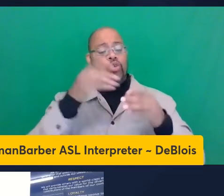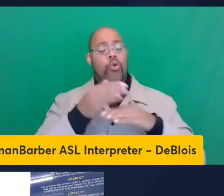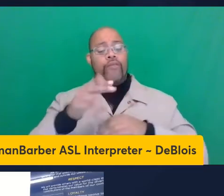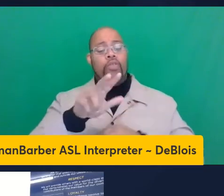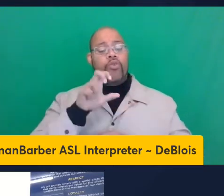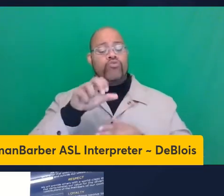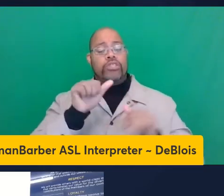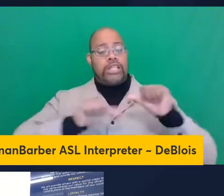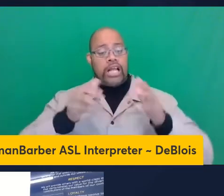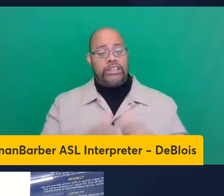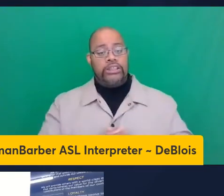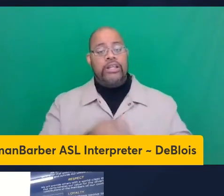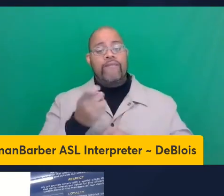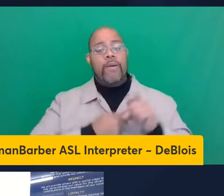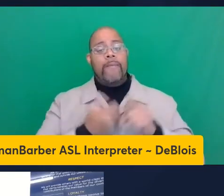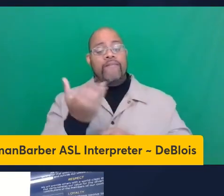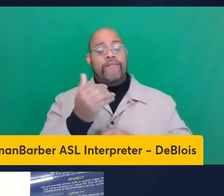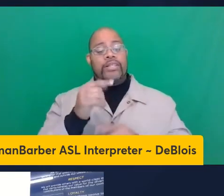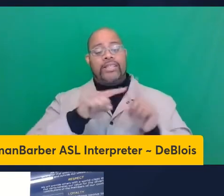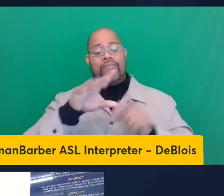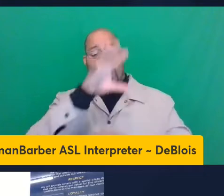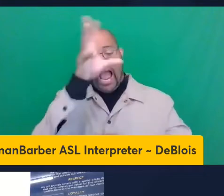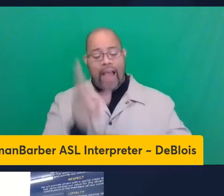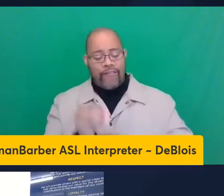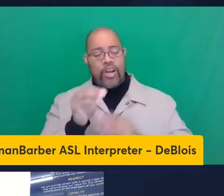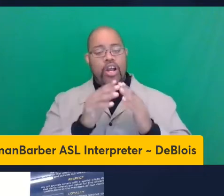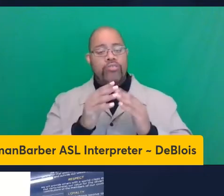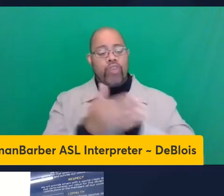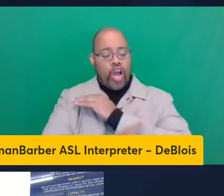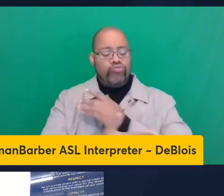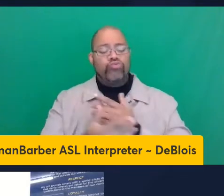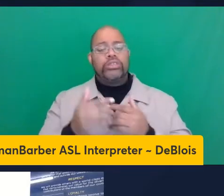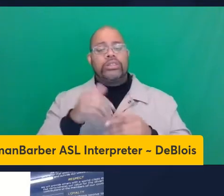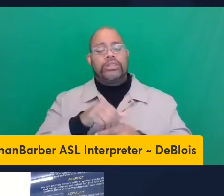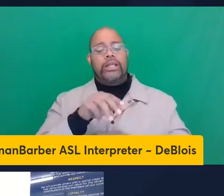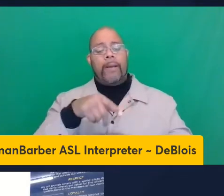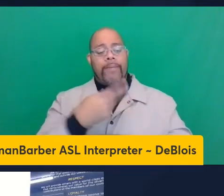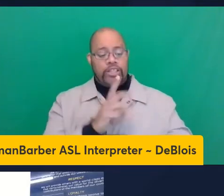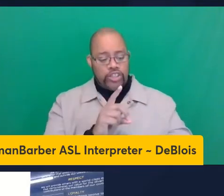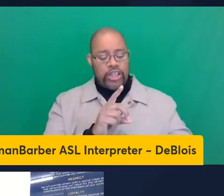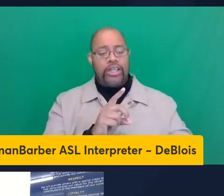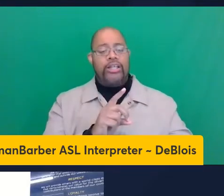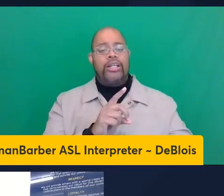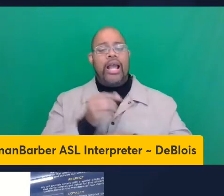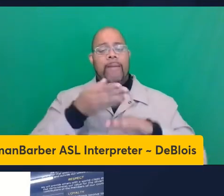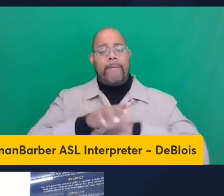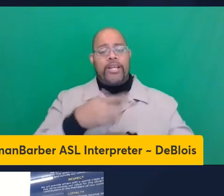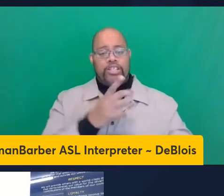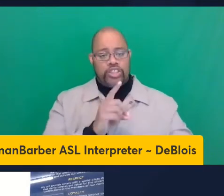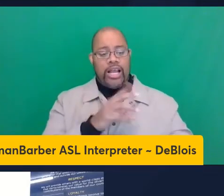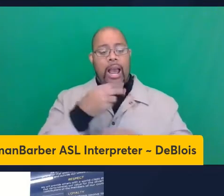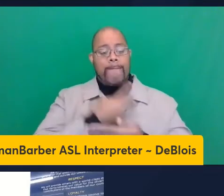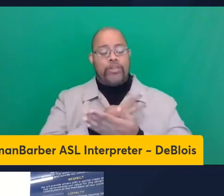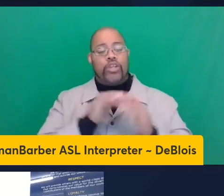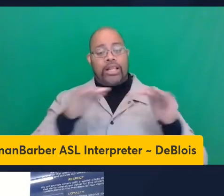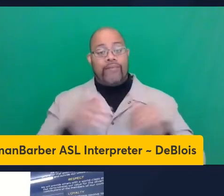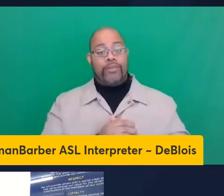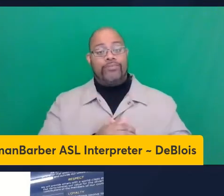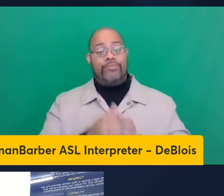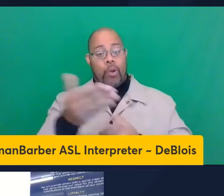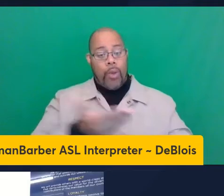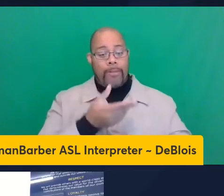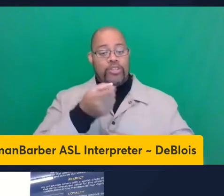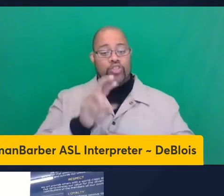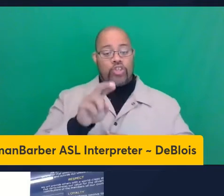300 scientists from 15 African countries at master's, doctoral, and postdoctoral level. Without further ado, welcome you,